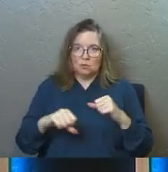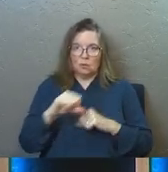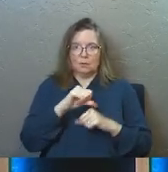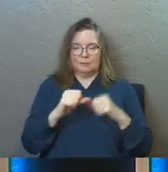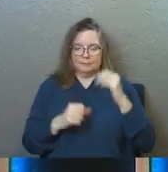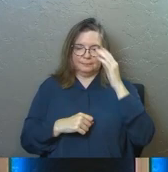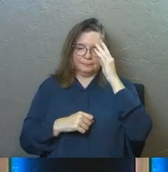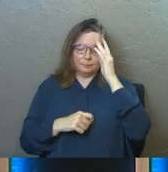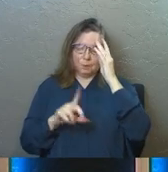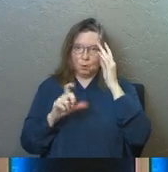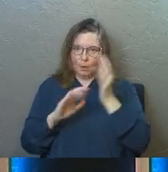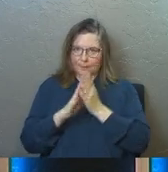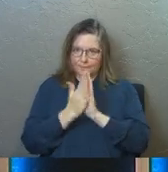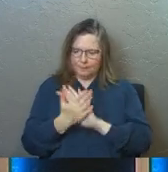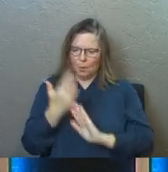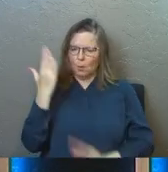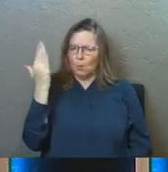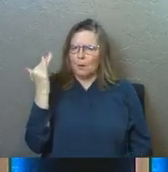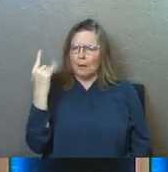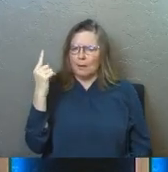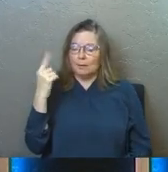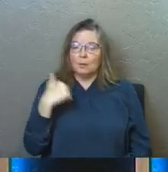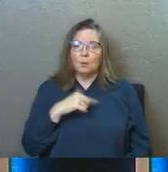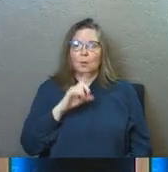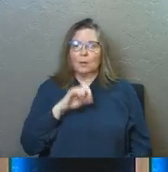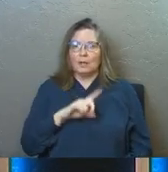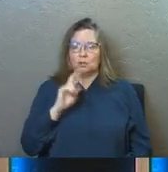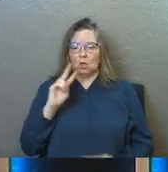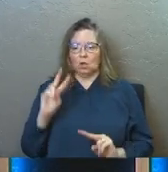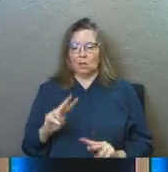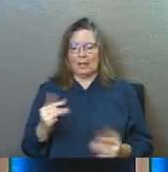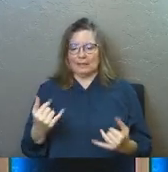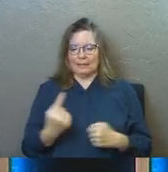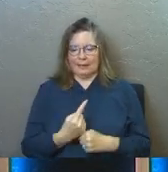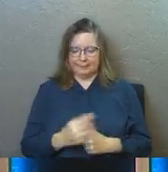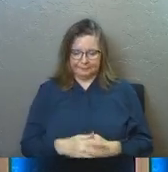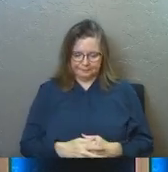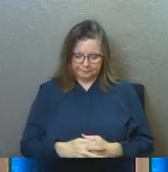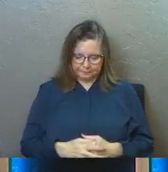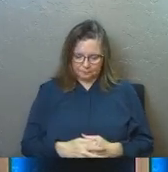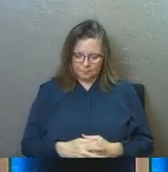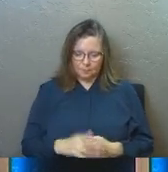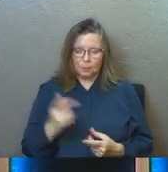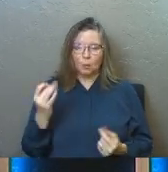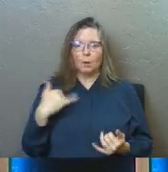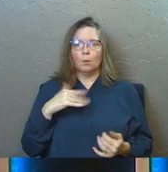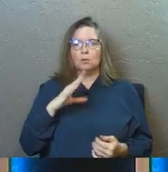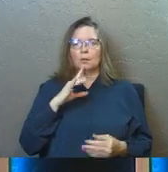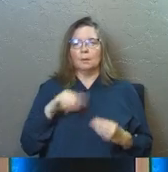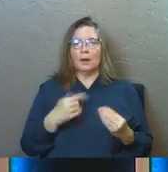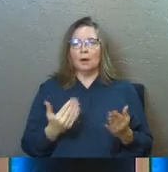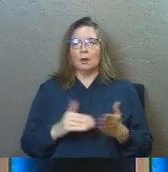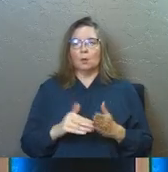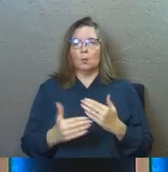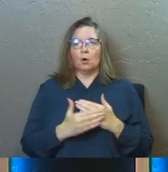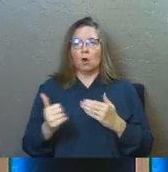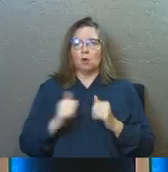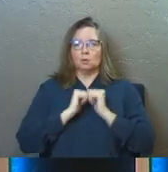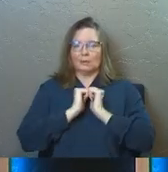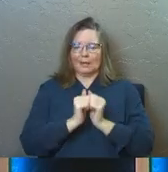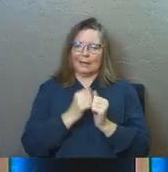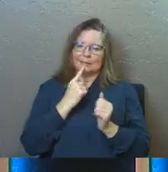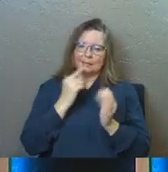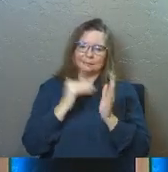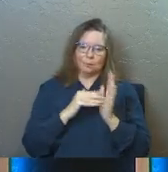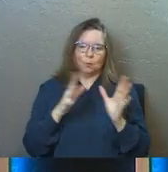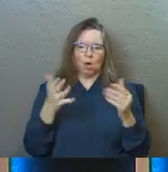another. So the question then is why? And that's what we're going to answer and take a look at today. To do that, I want to talk about how, again, we're called together. I keep